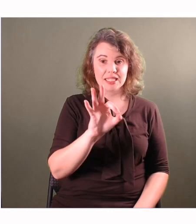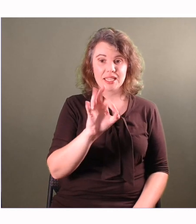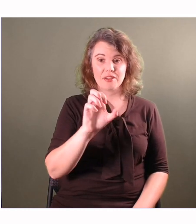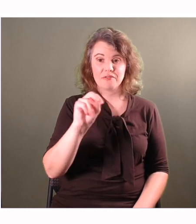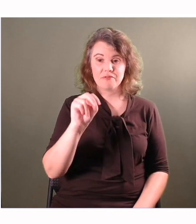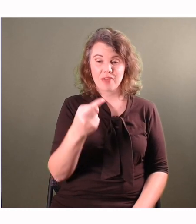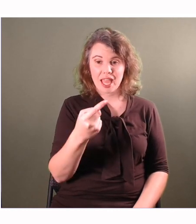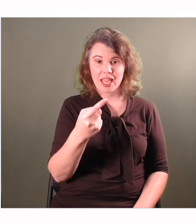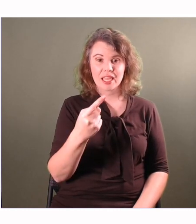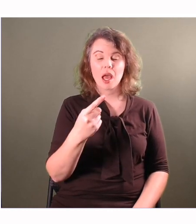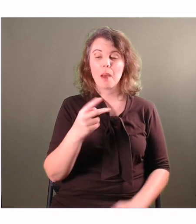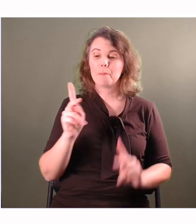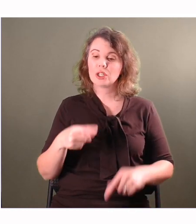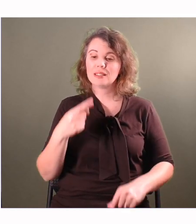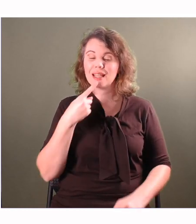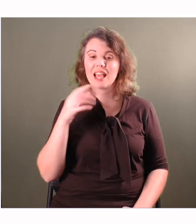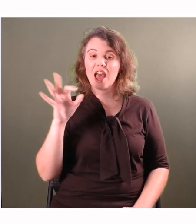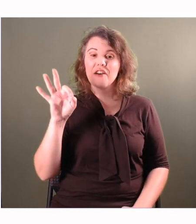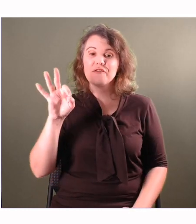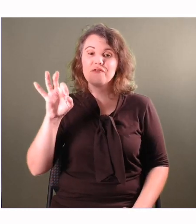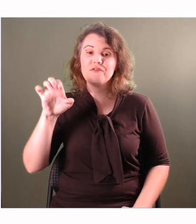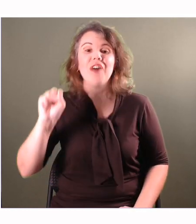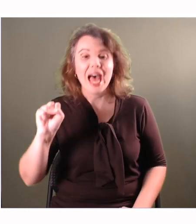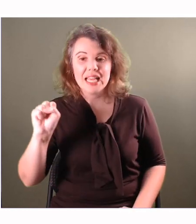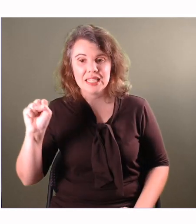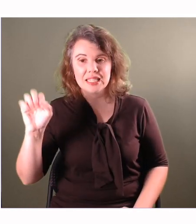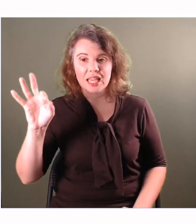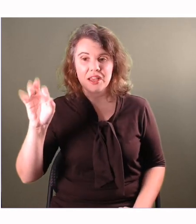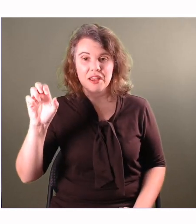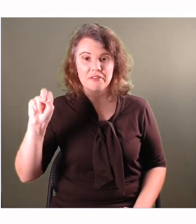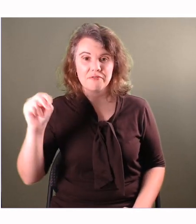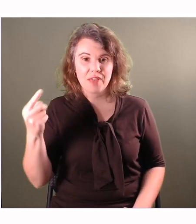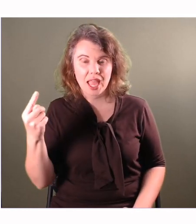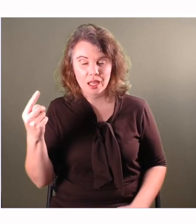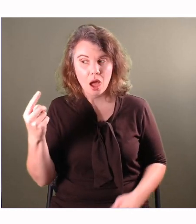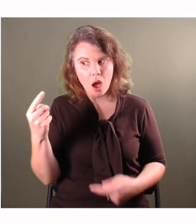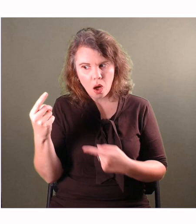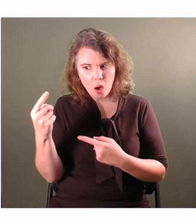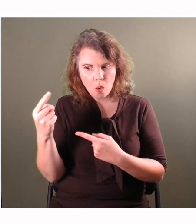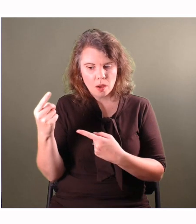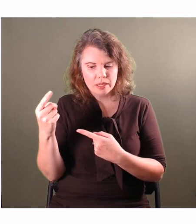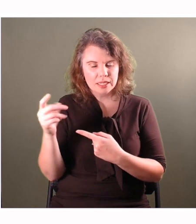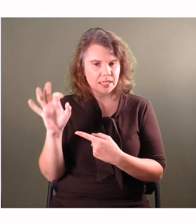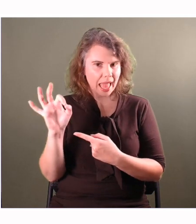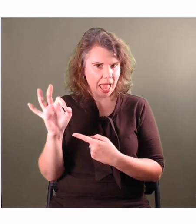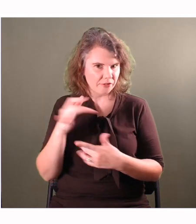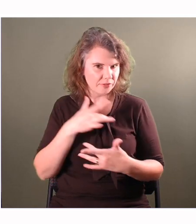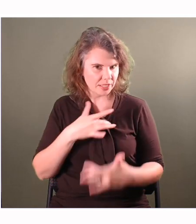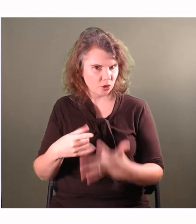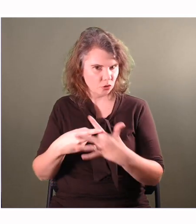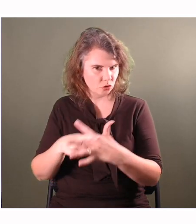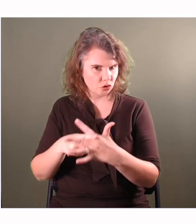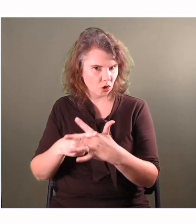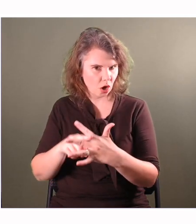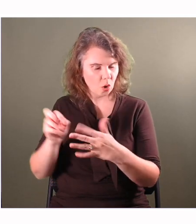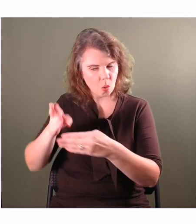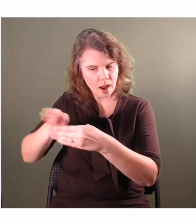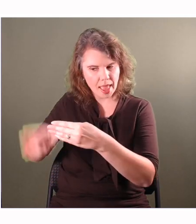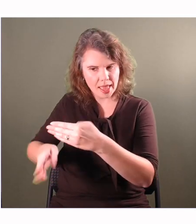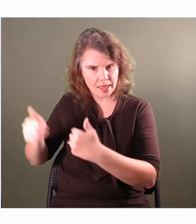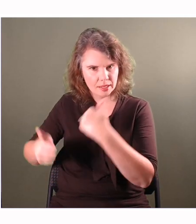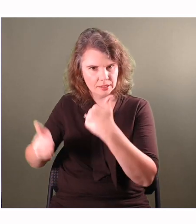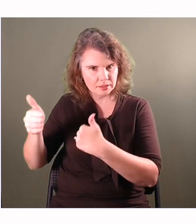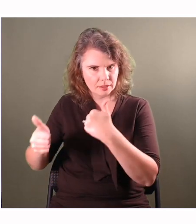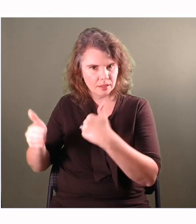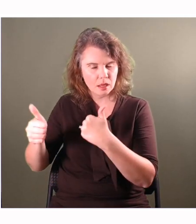fes fang. We could also ask whether the F tends to move to onset position. And what we'll be keeping